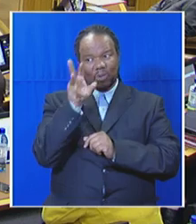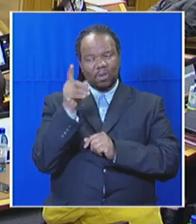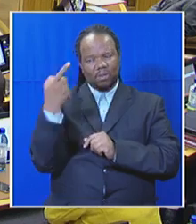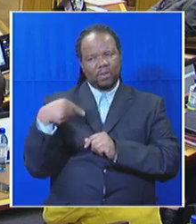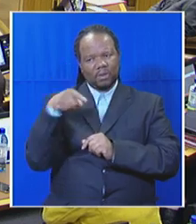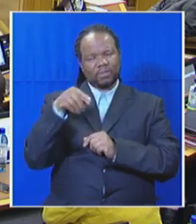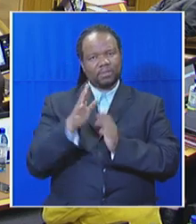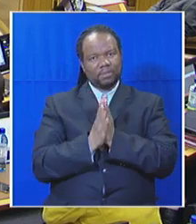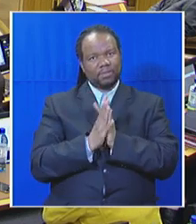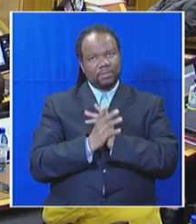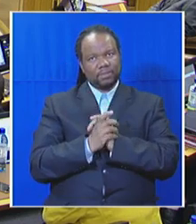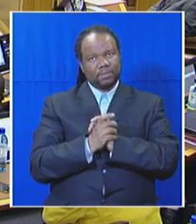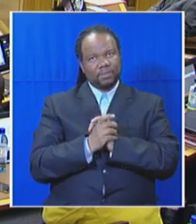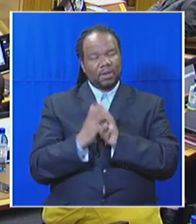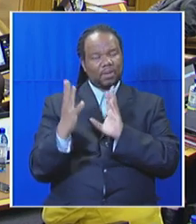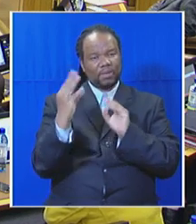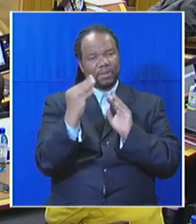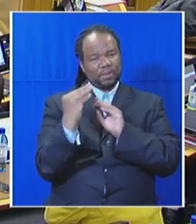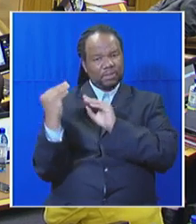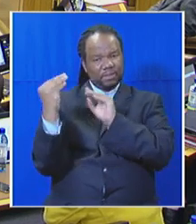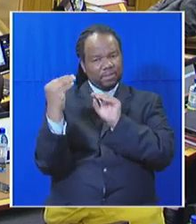Oh, democracy is good.